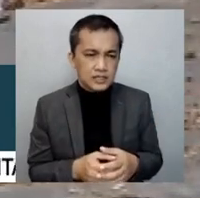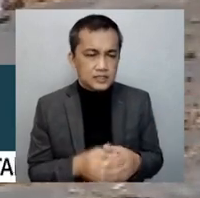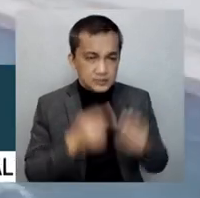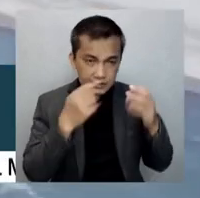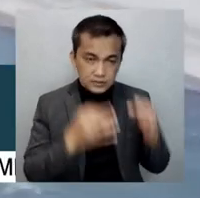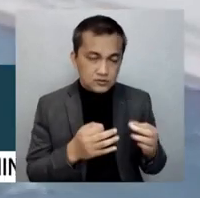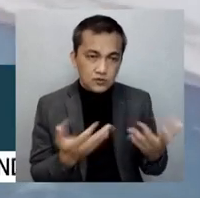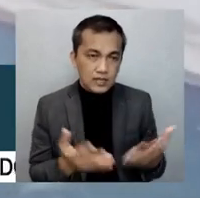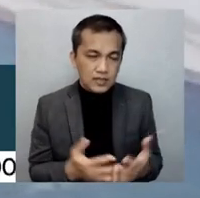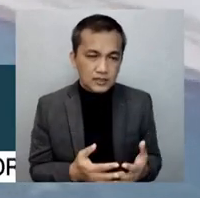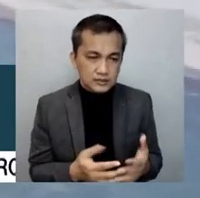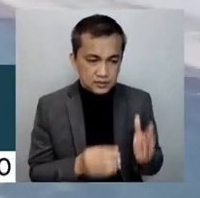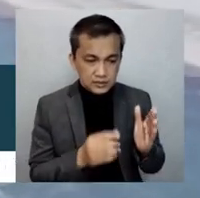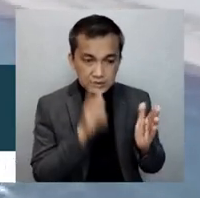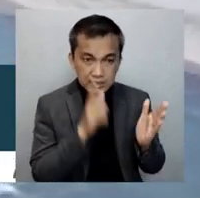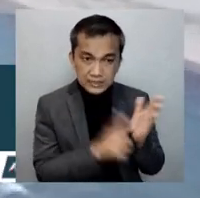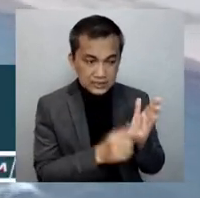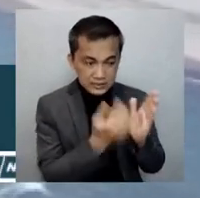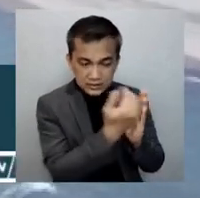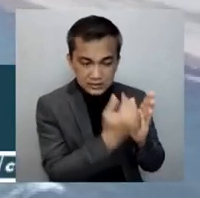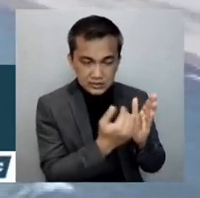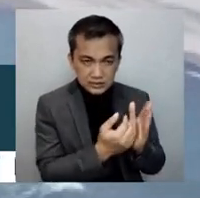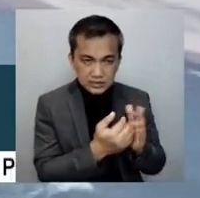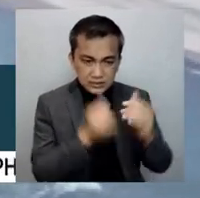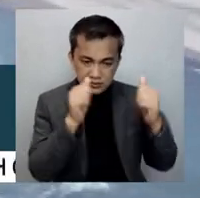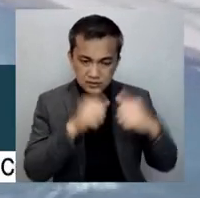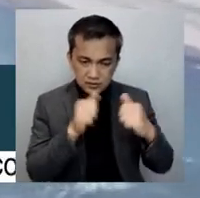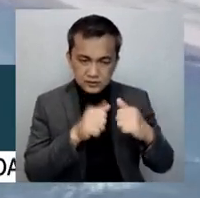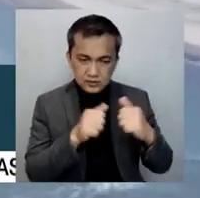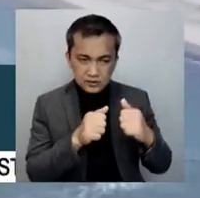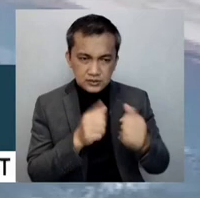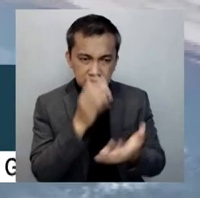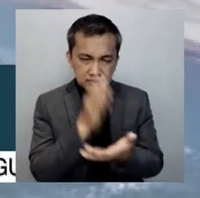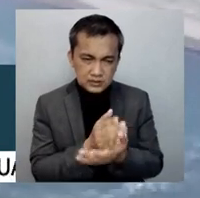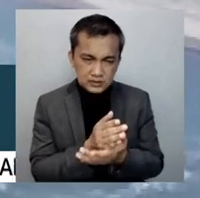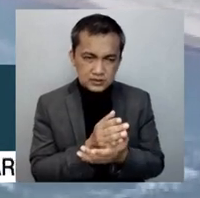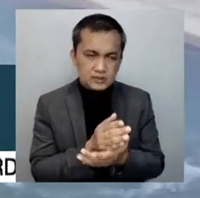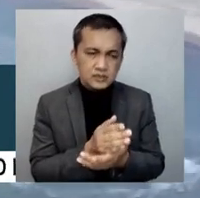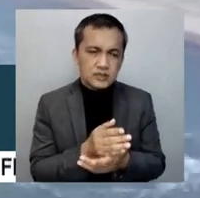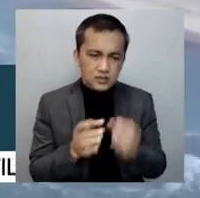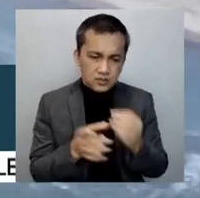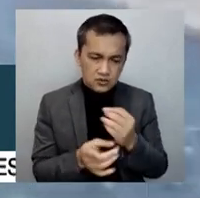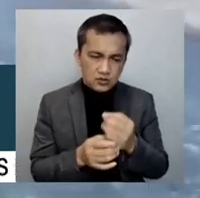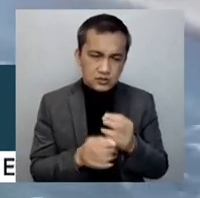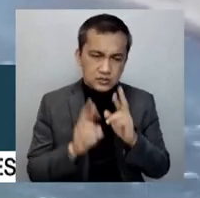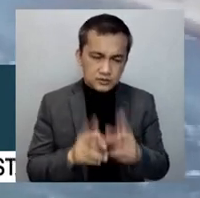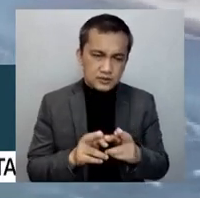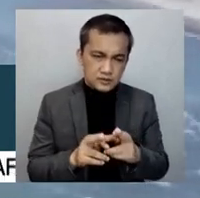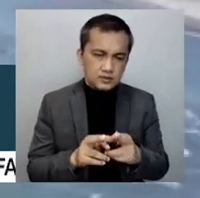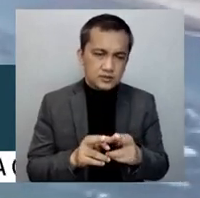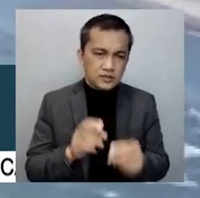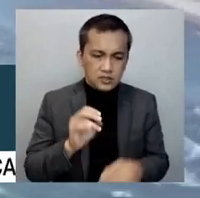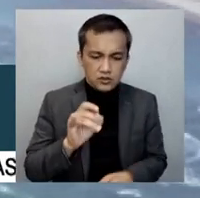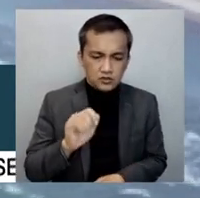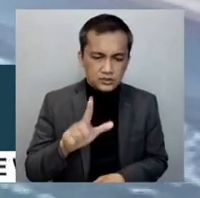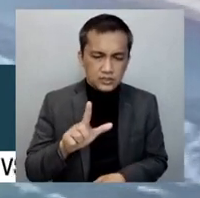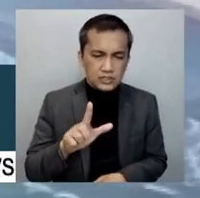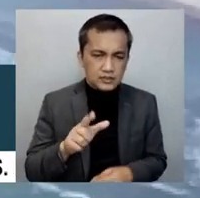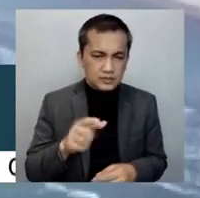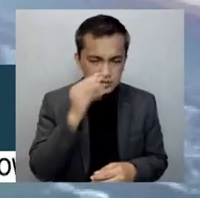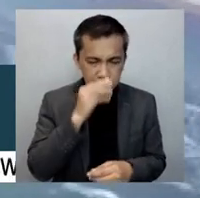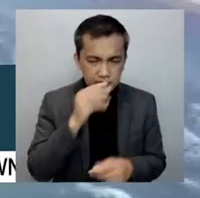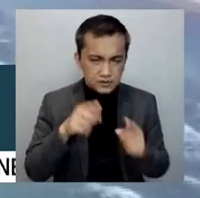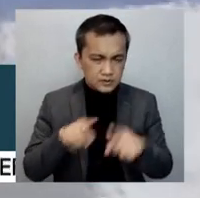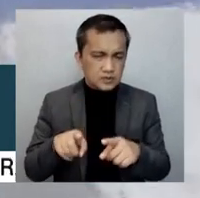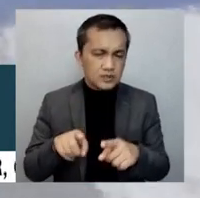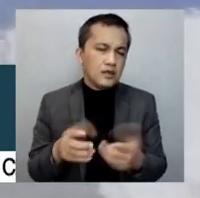What is stated here is resolution of joint agreement to terminate the oil spill response in Oriental Mindoro in line with the MT Princess